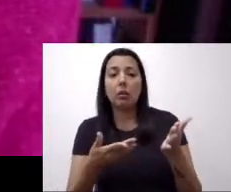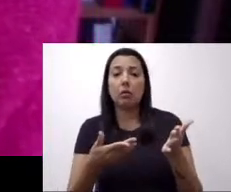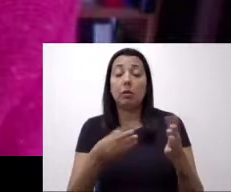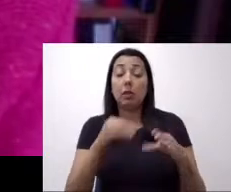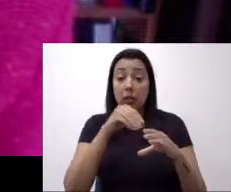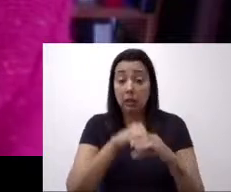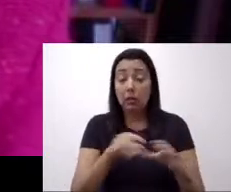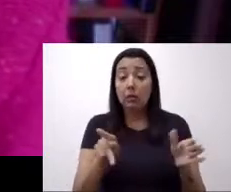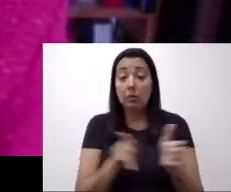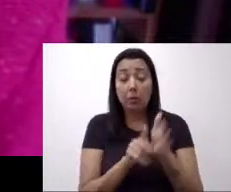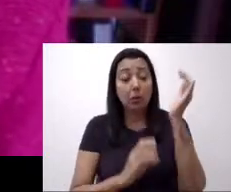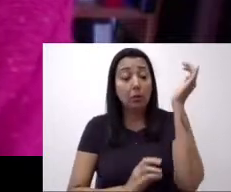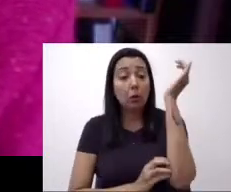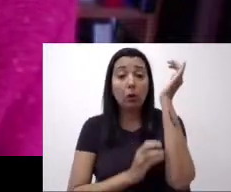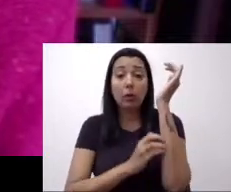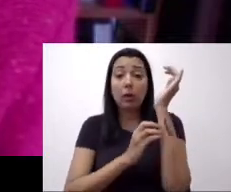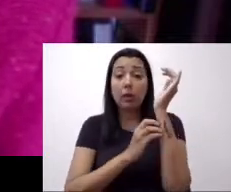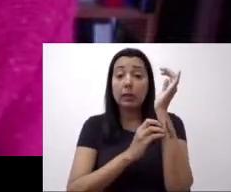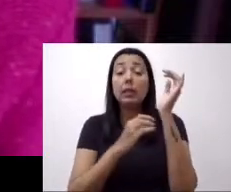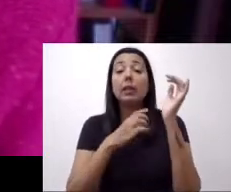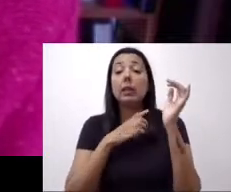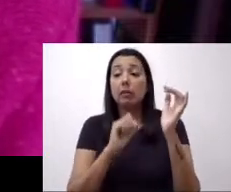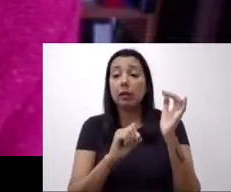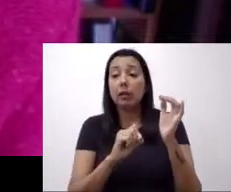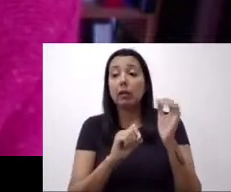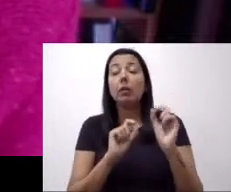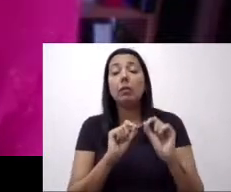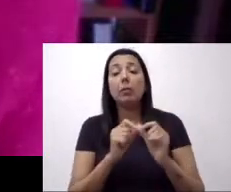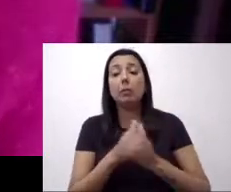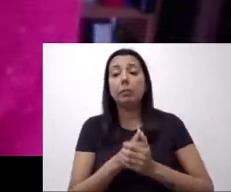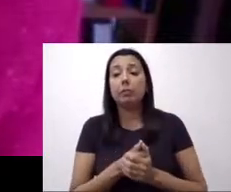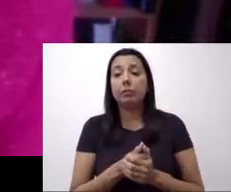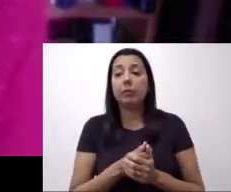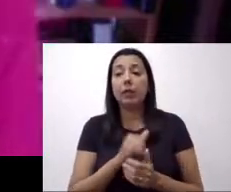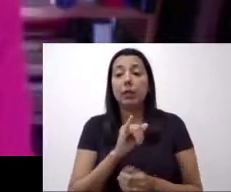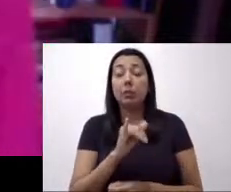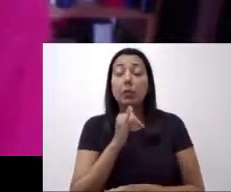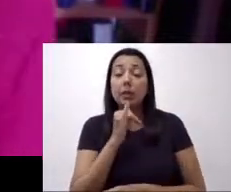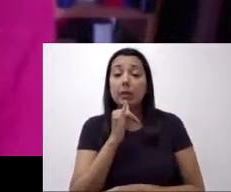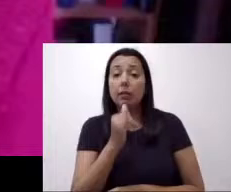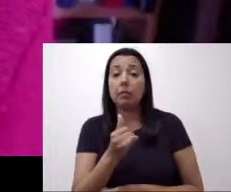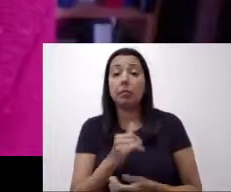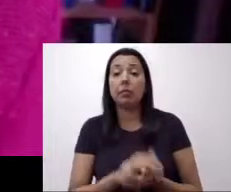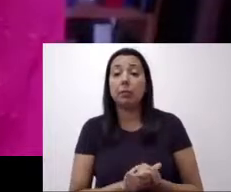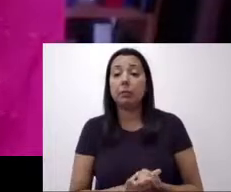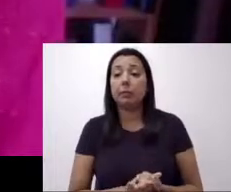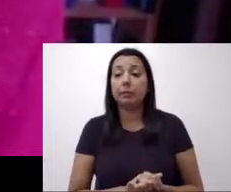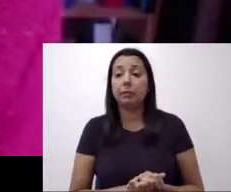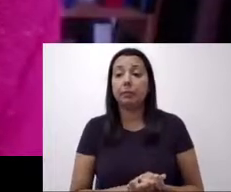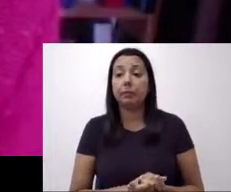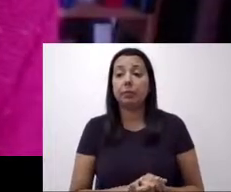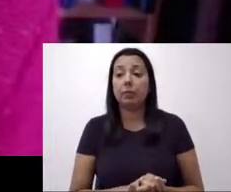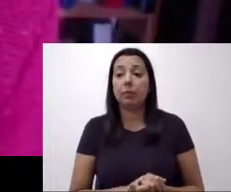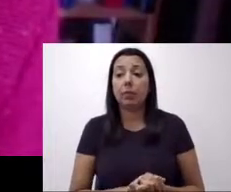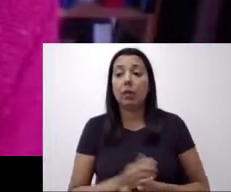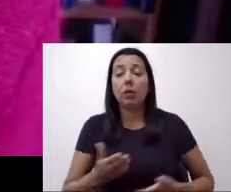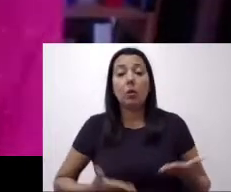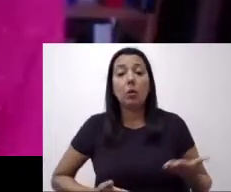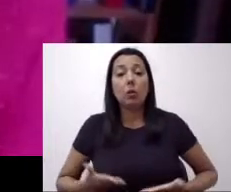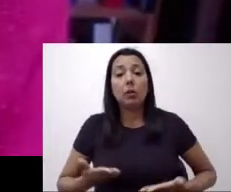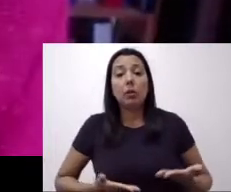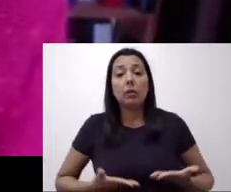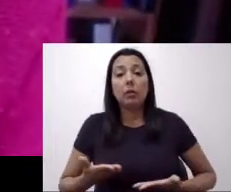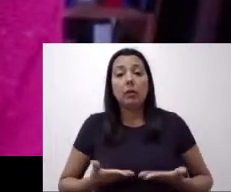worked together with, for example, the Employment Service of the European Union. They have also